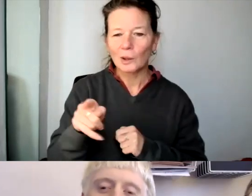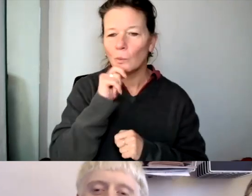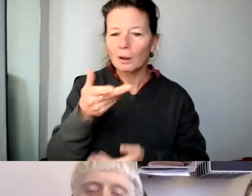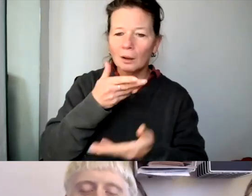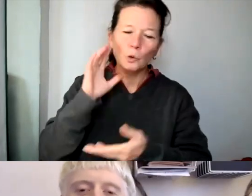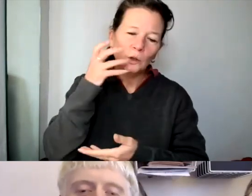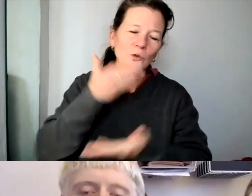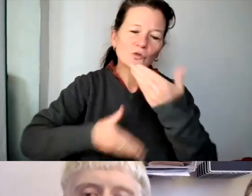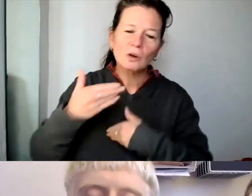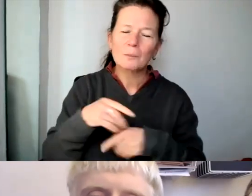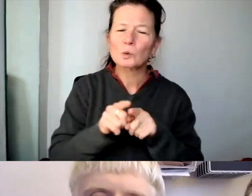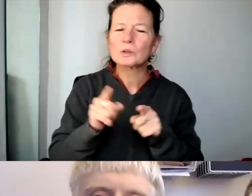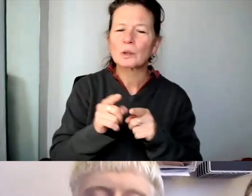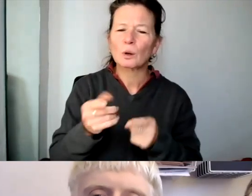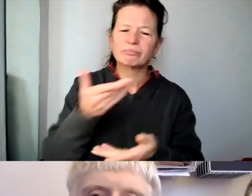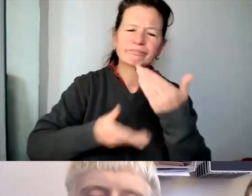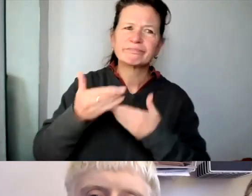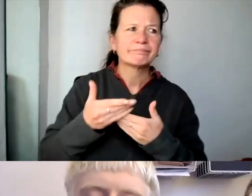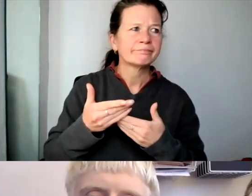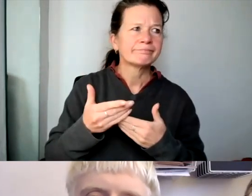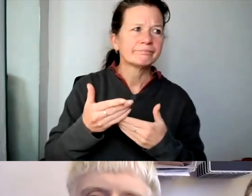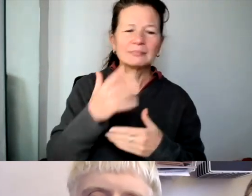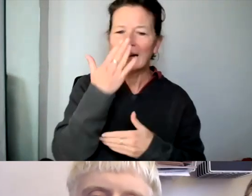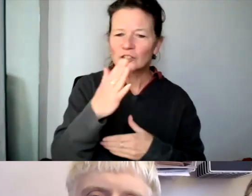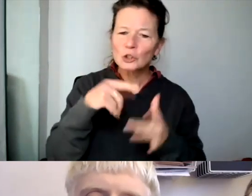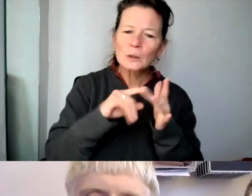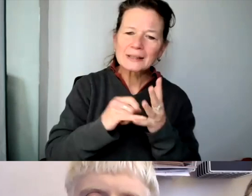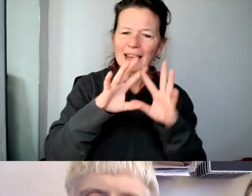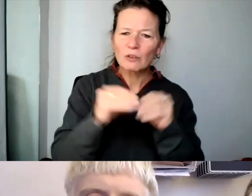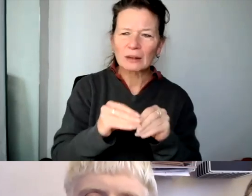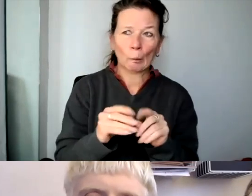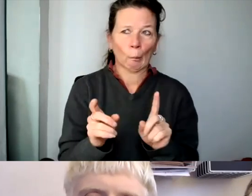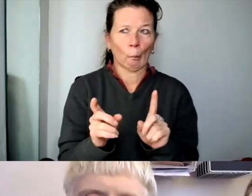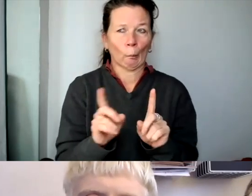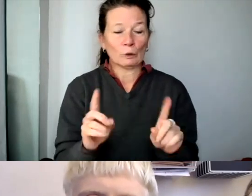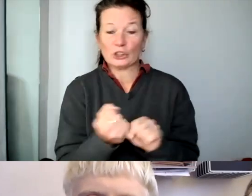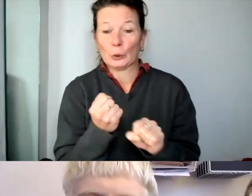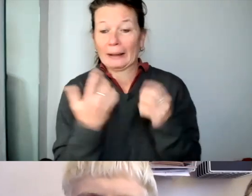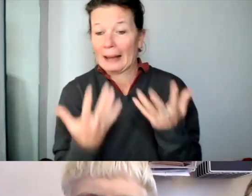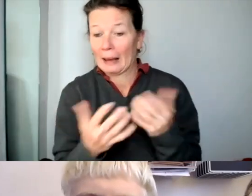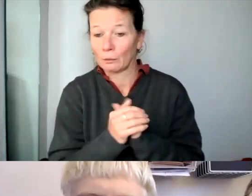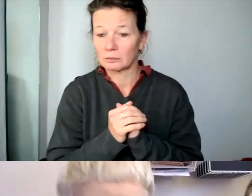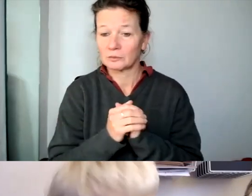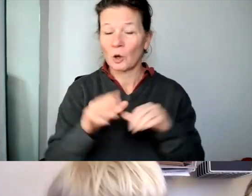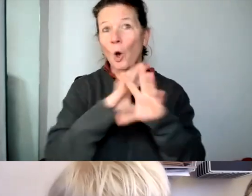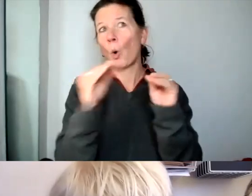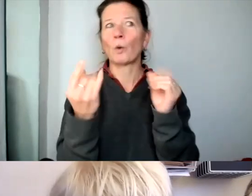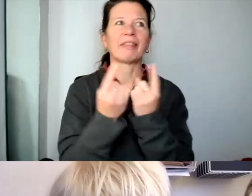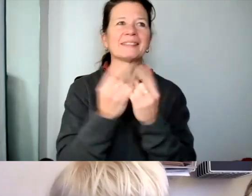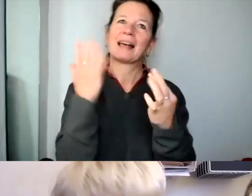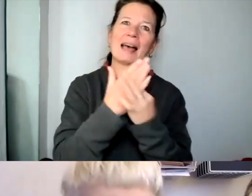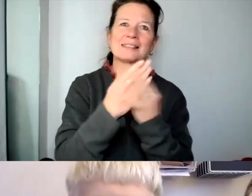description and just tell us a little bit about, you know, what Attitude Is Everything is up to, all things access riders